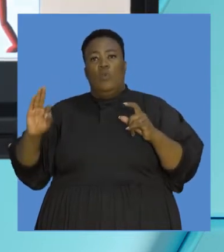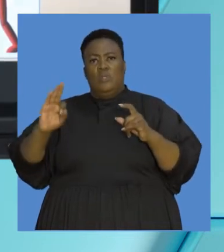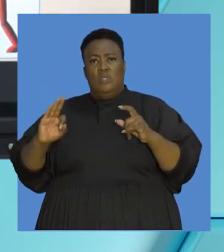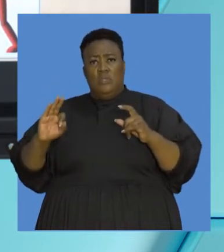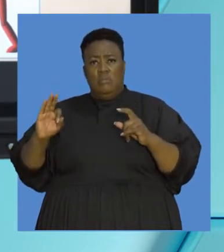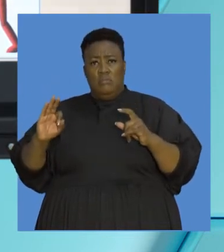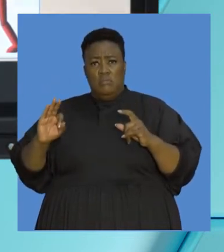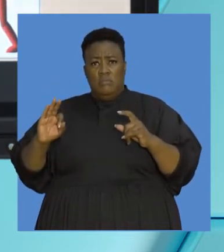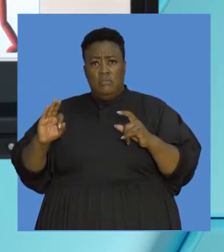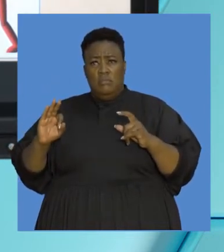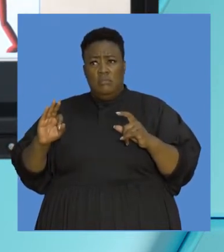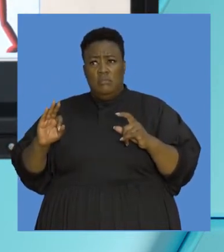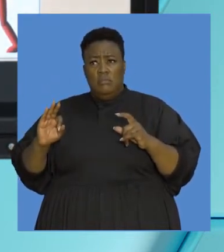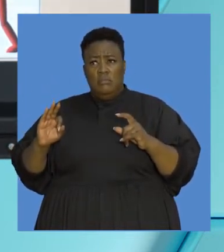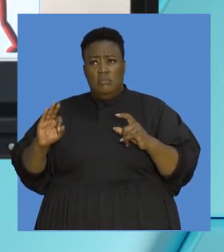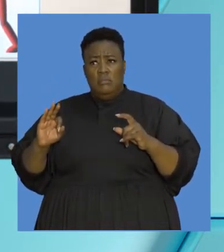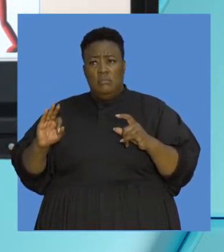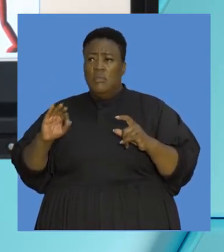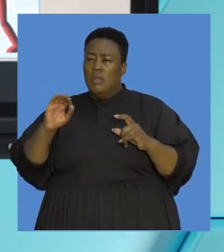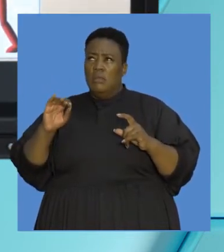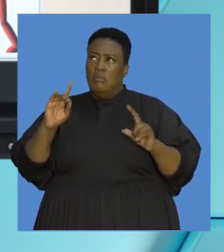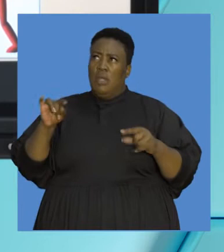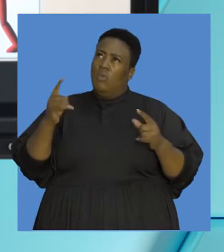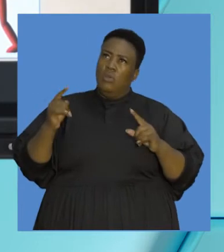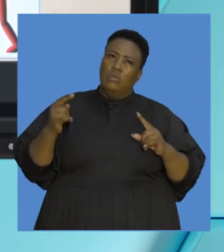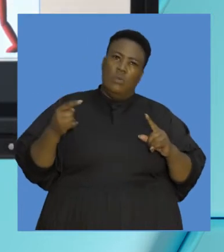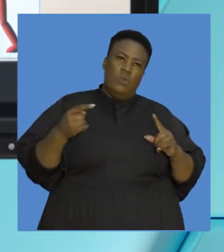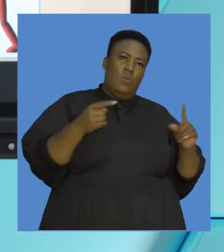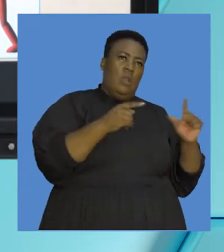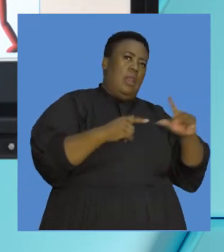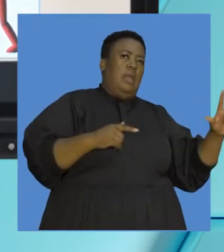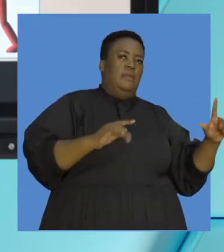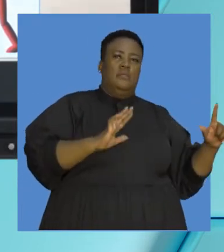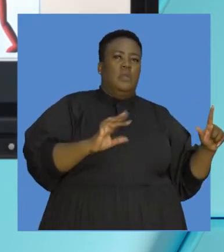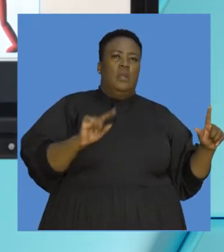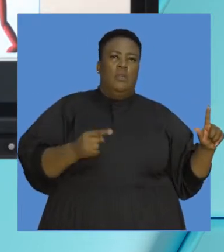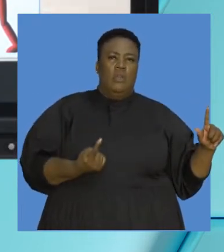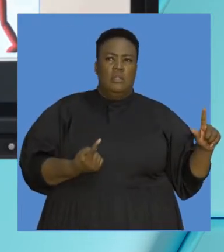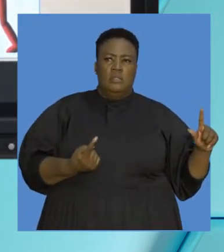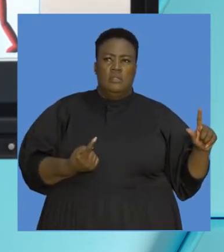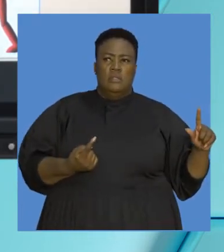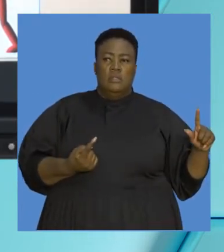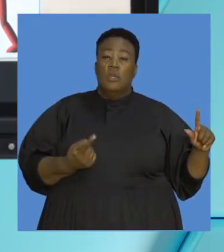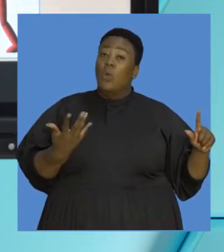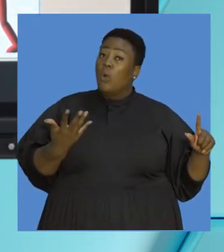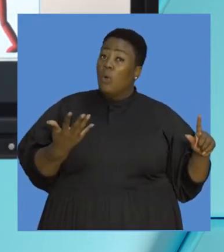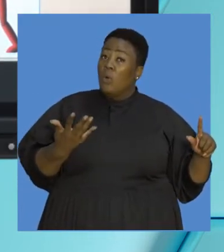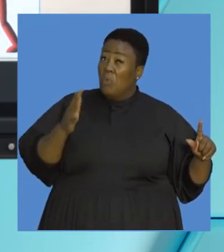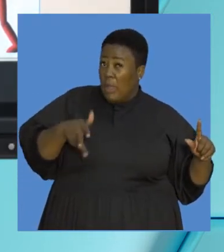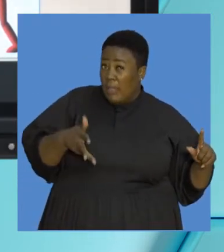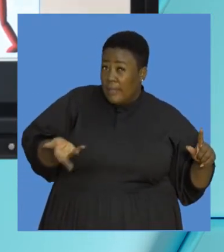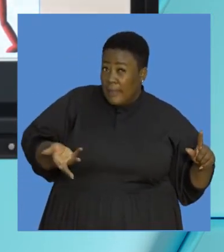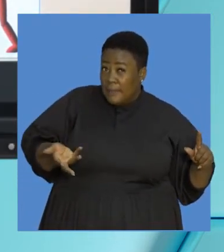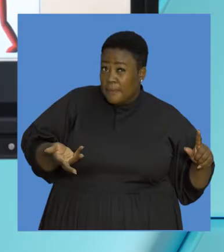force. That makes sense to us. It's not going to go in the opposite direction of the bigger force. Or will